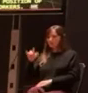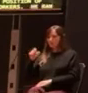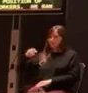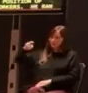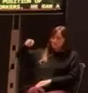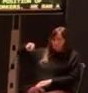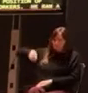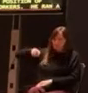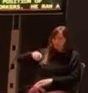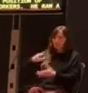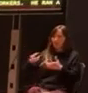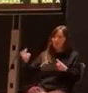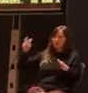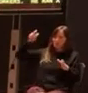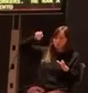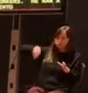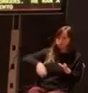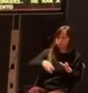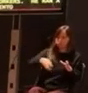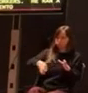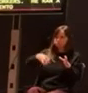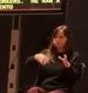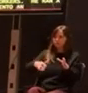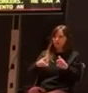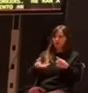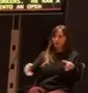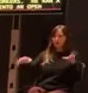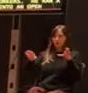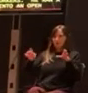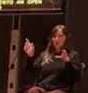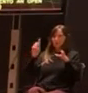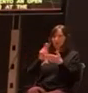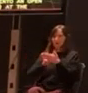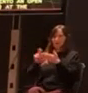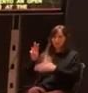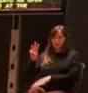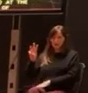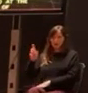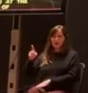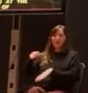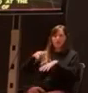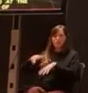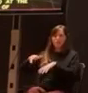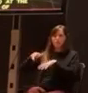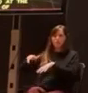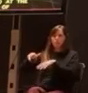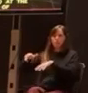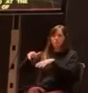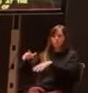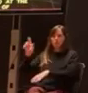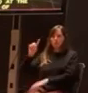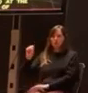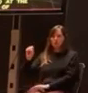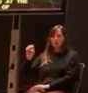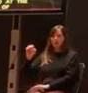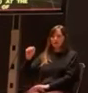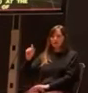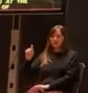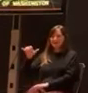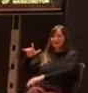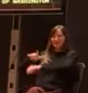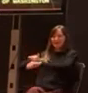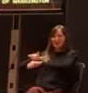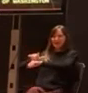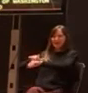pit at the University of Washington and marched on the flight apron of SeaTac Airport to halt